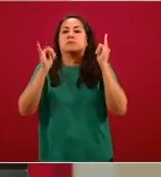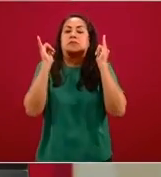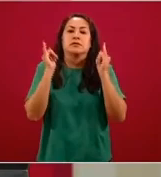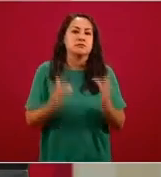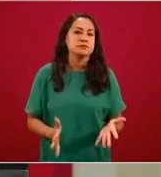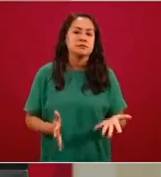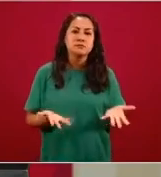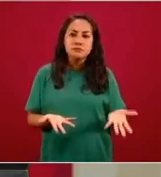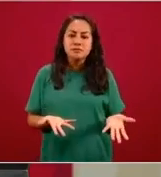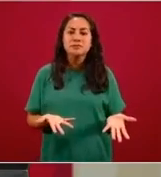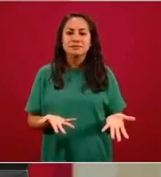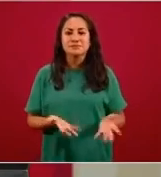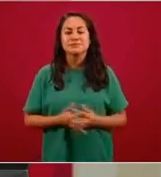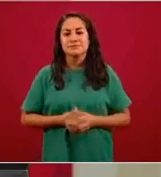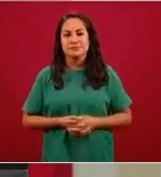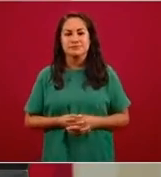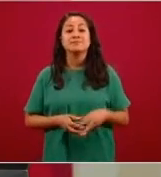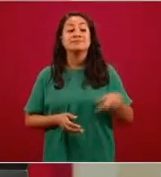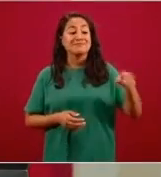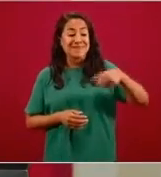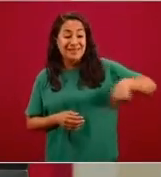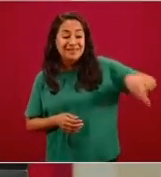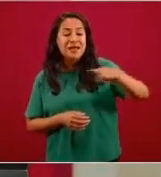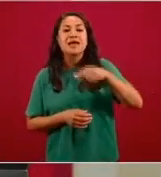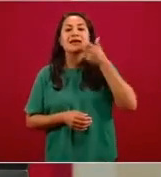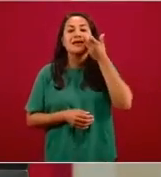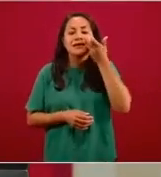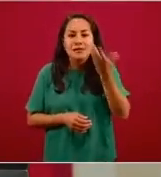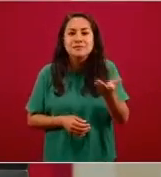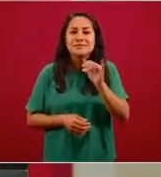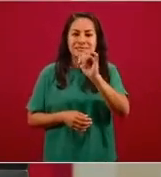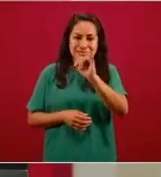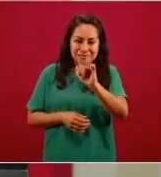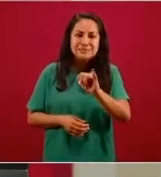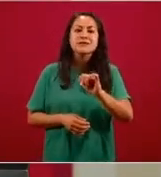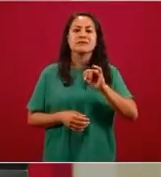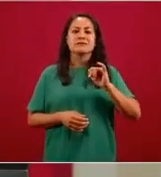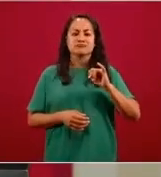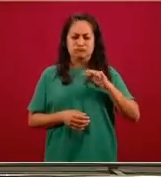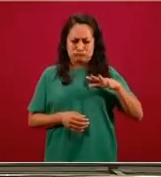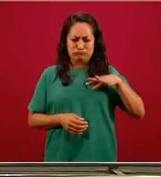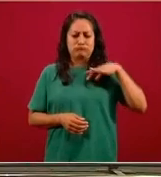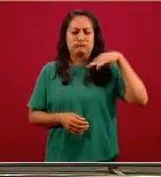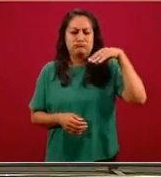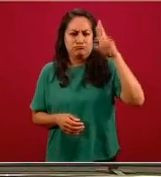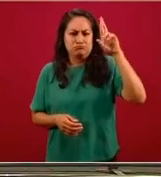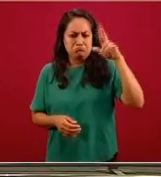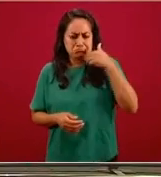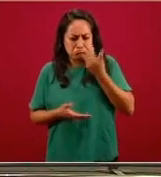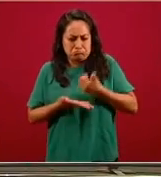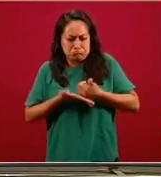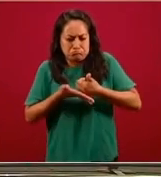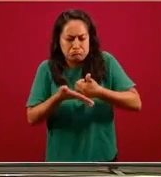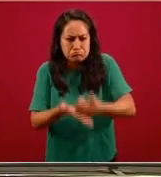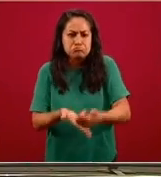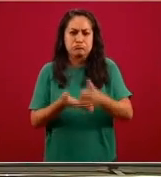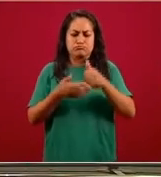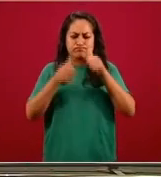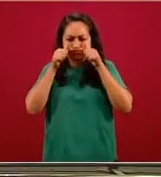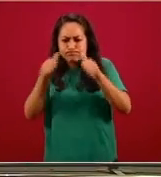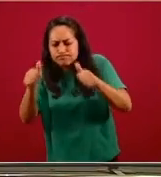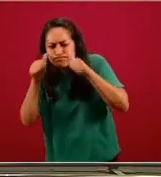our health professionals. All of them have that amazing ethical,